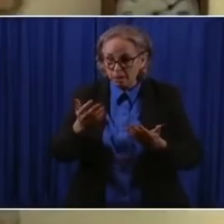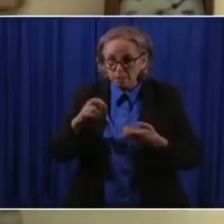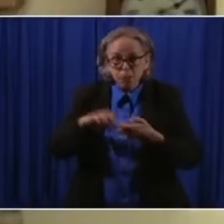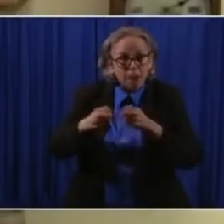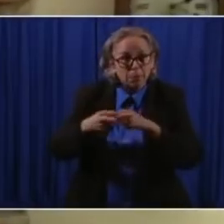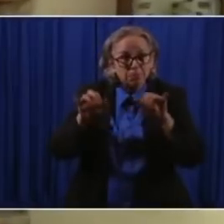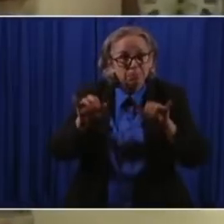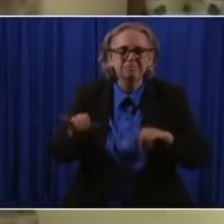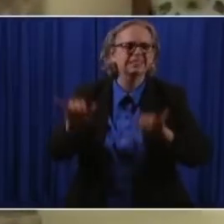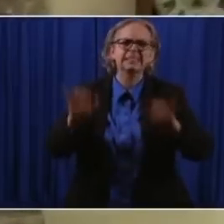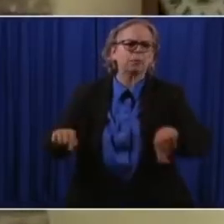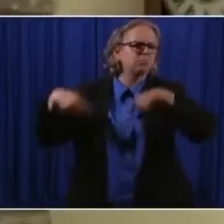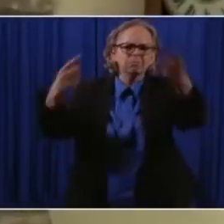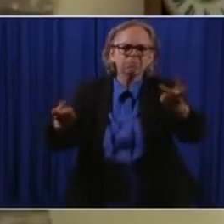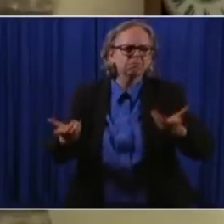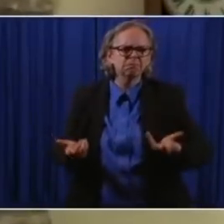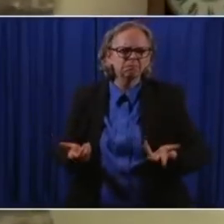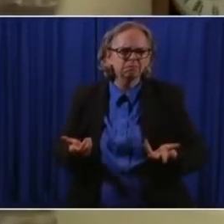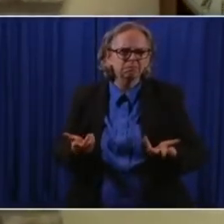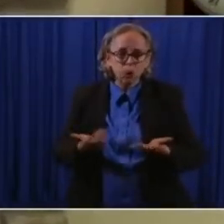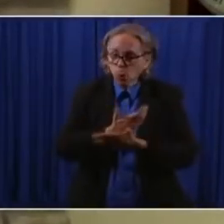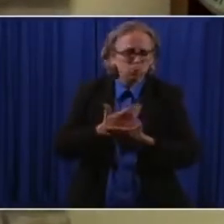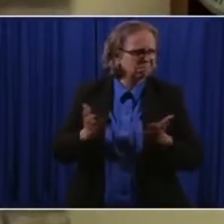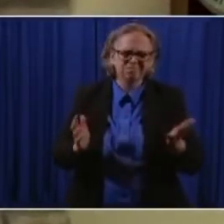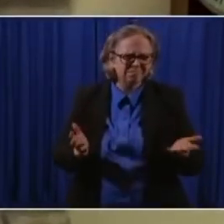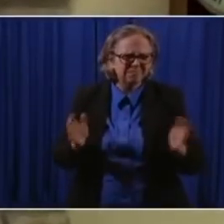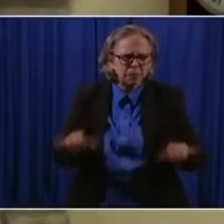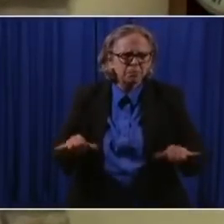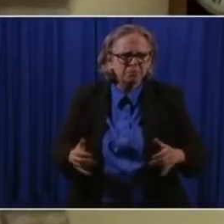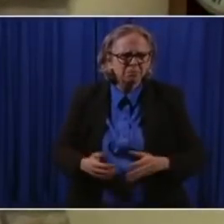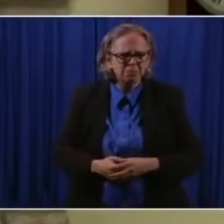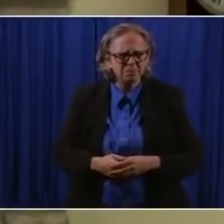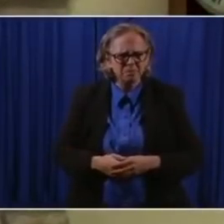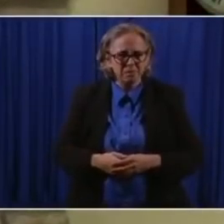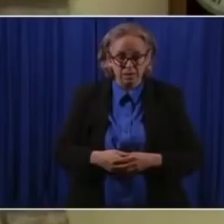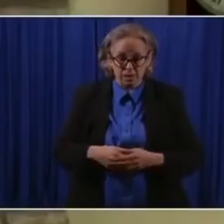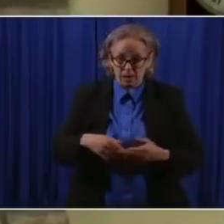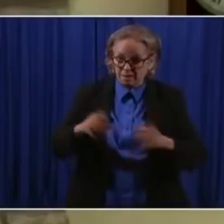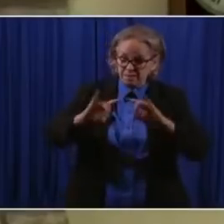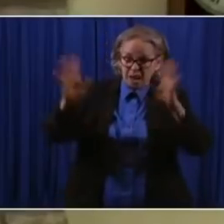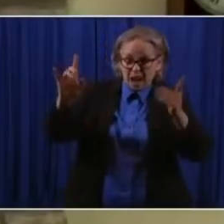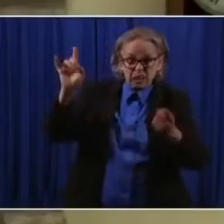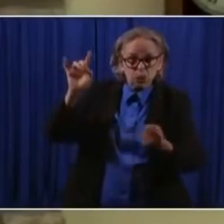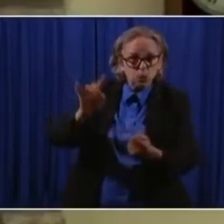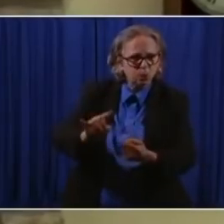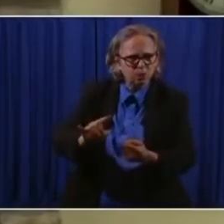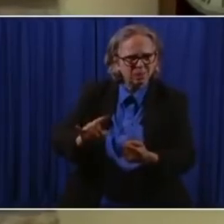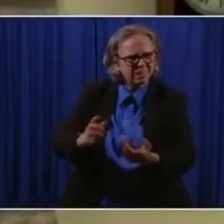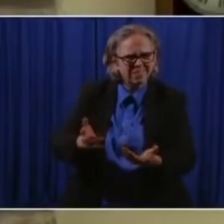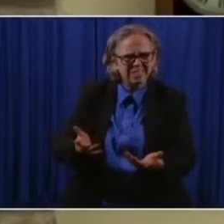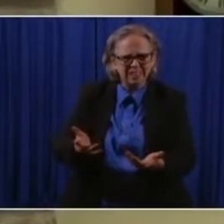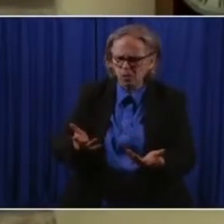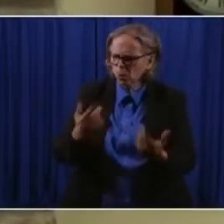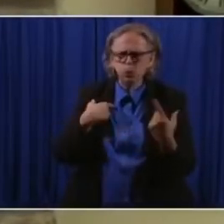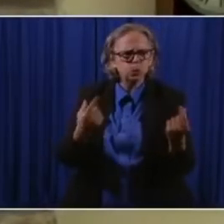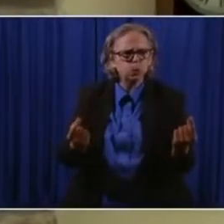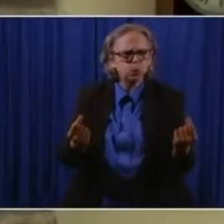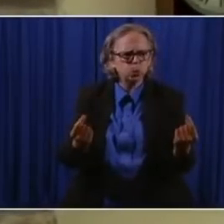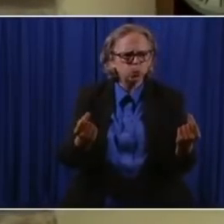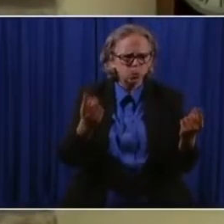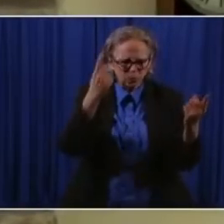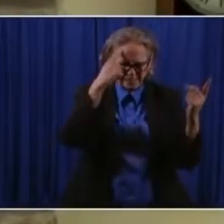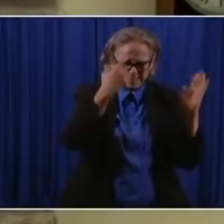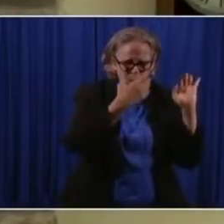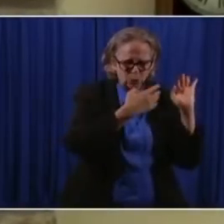If we want to reduce gun violence, we have to deal with a relatively small number of people. Chiefs have told me time and time